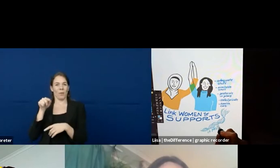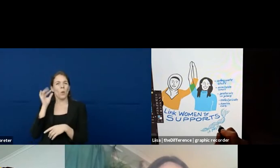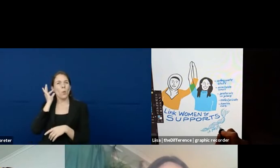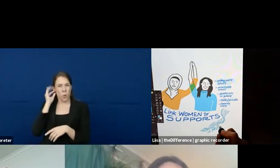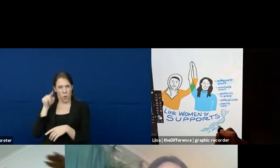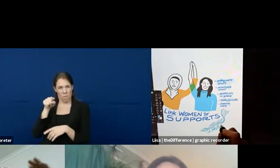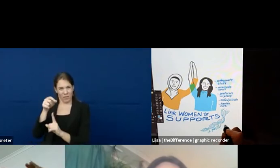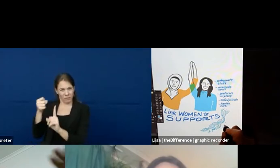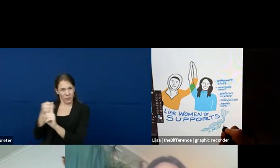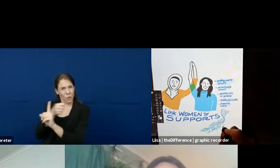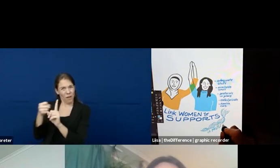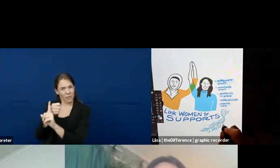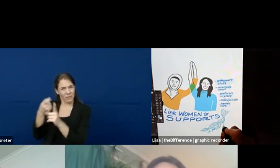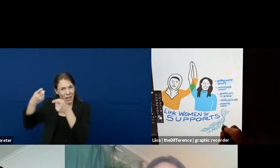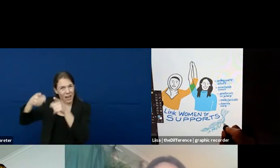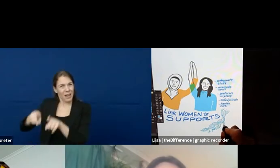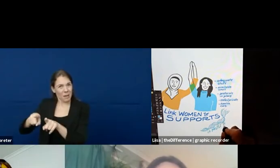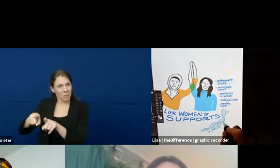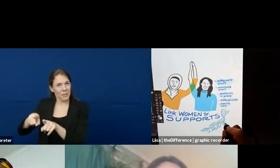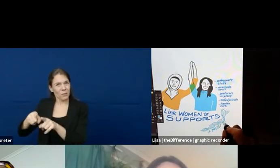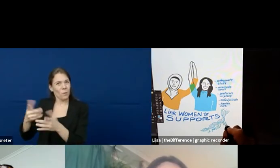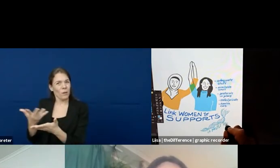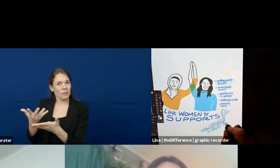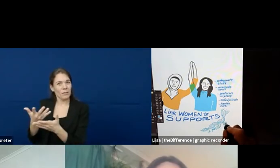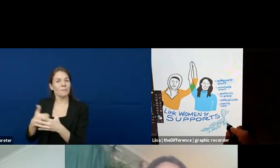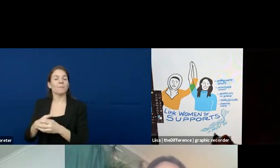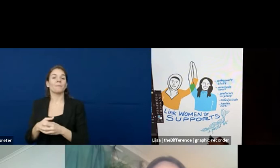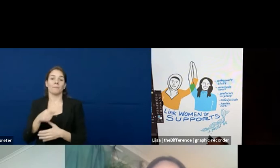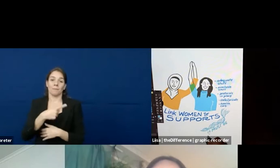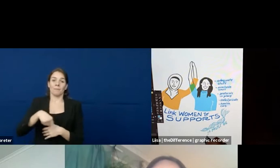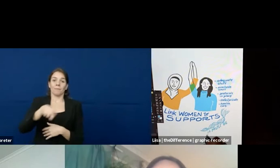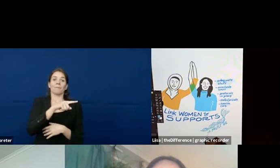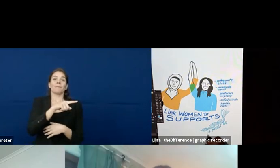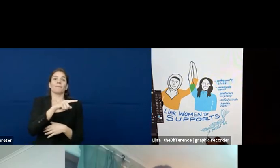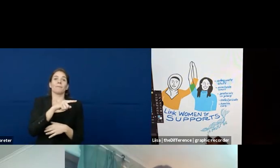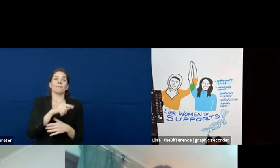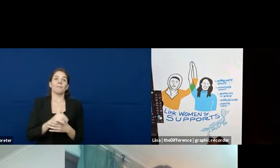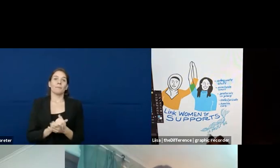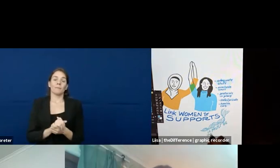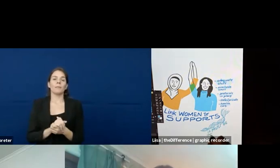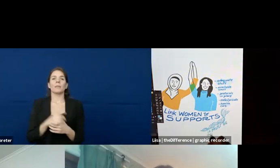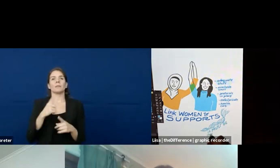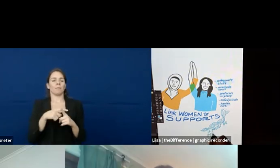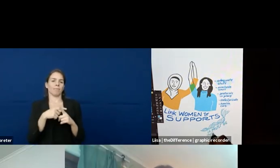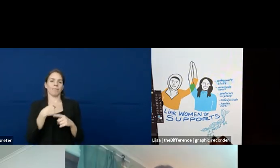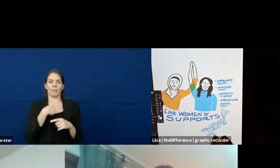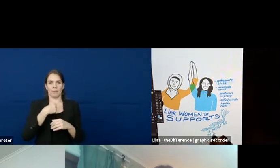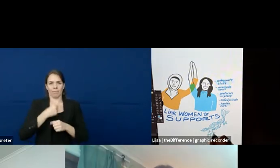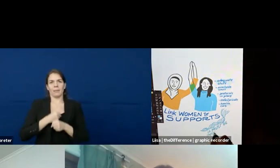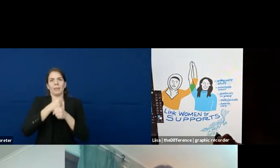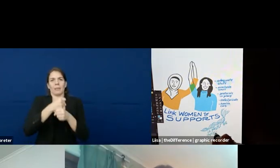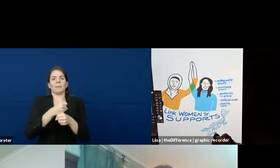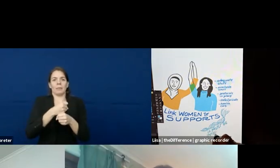is ongoing. And I wish you all well. Thank you. Thank you so much, Dr. Simelela, for this